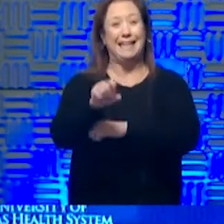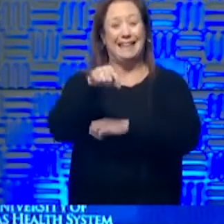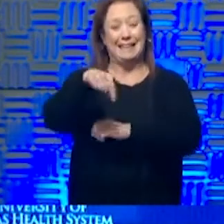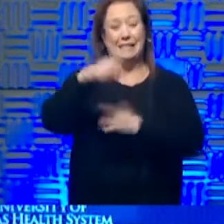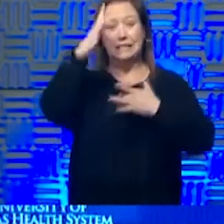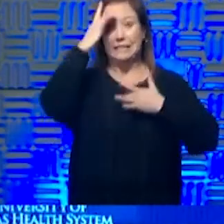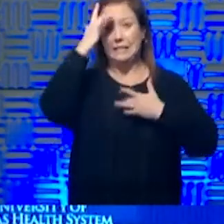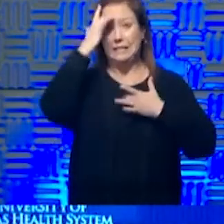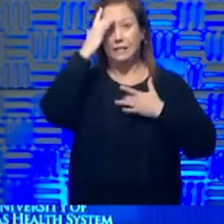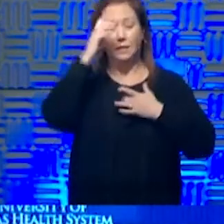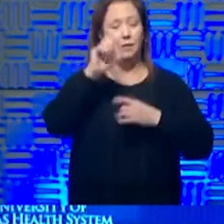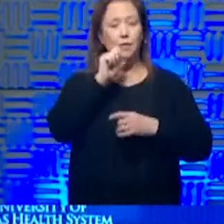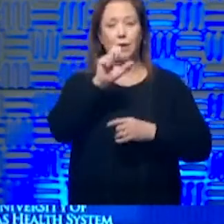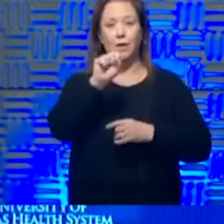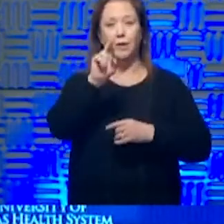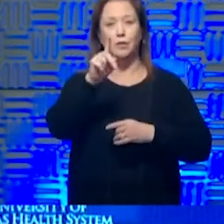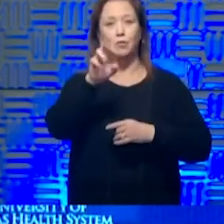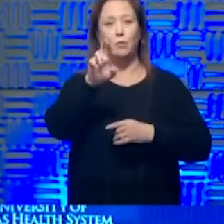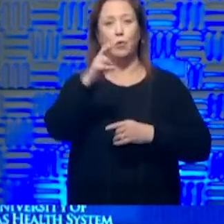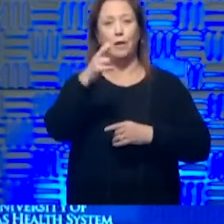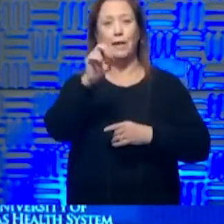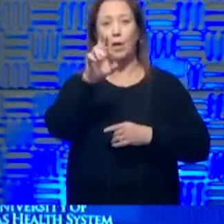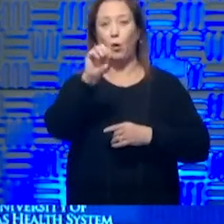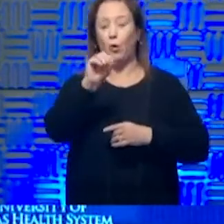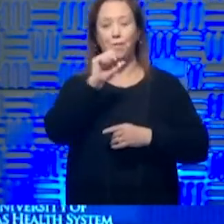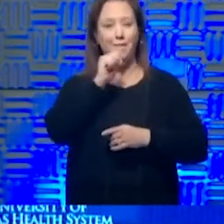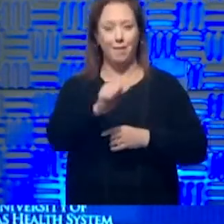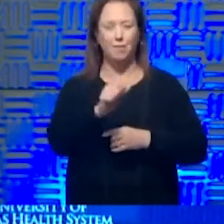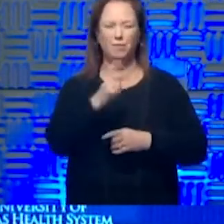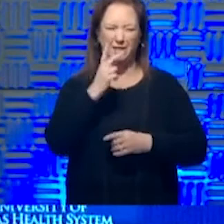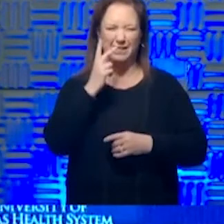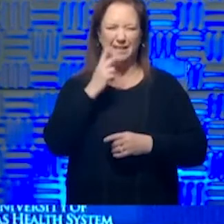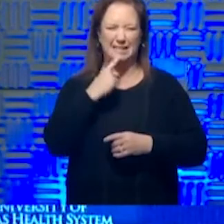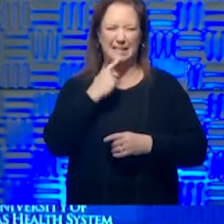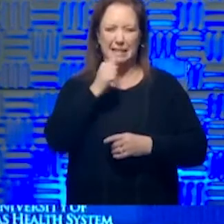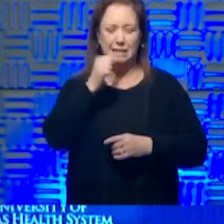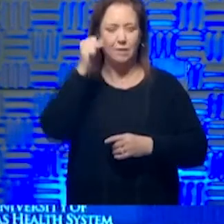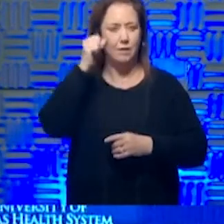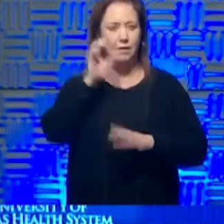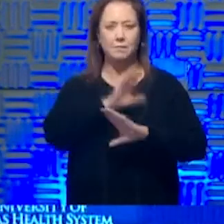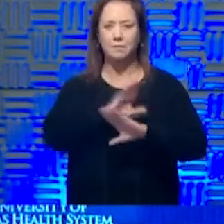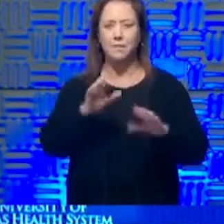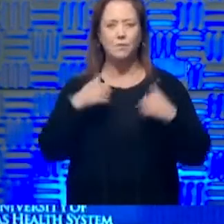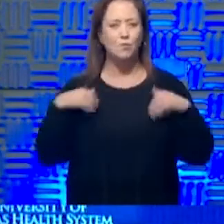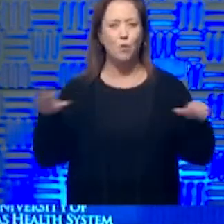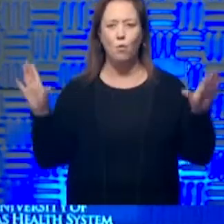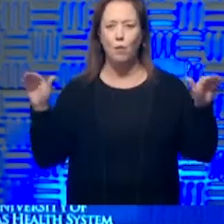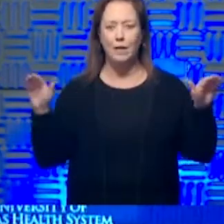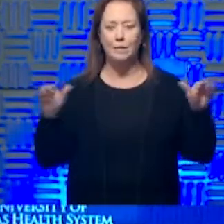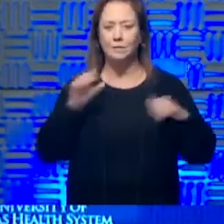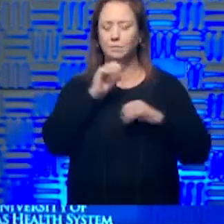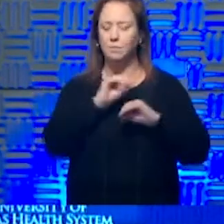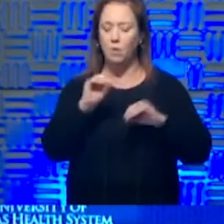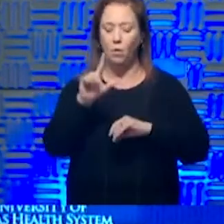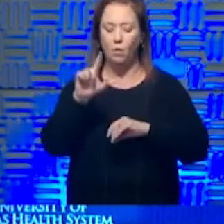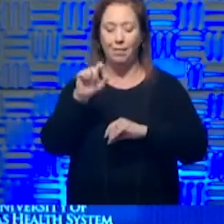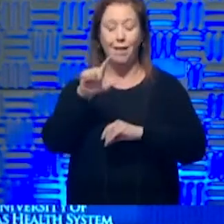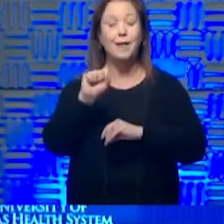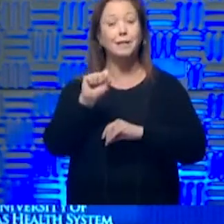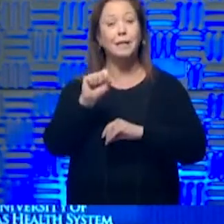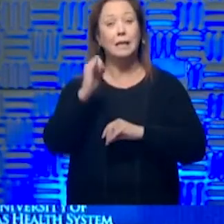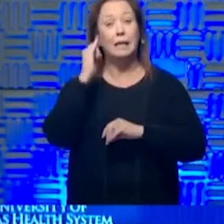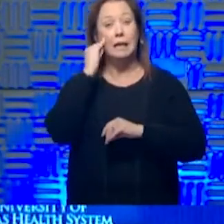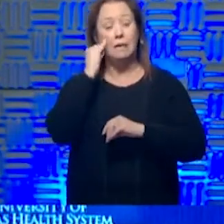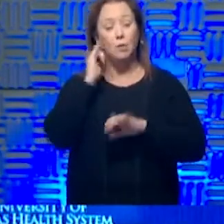it's not a superhero, right? Remember we said that yesterday. Not a superhero. Doesn't have wings, doesn't have legs. If